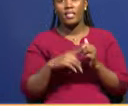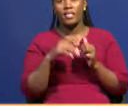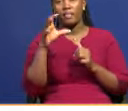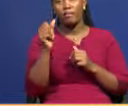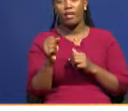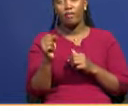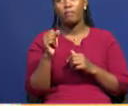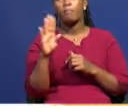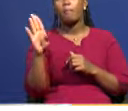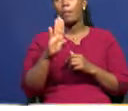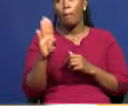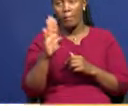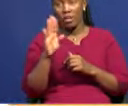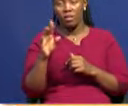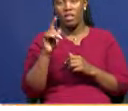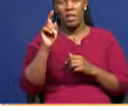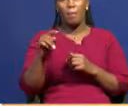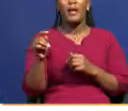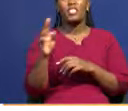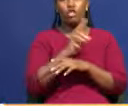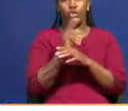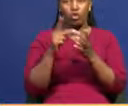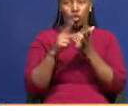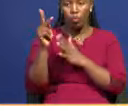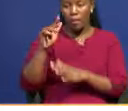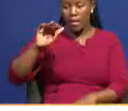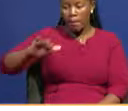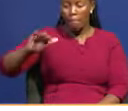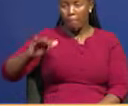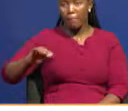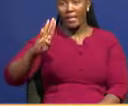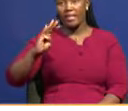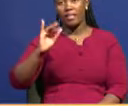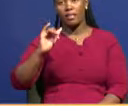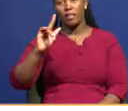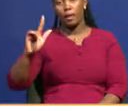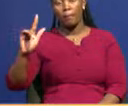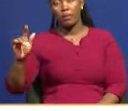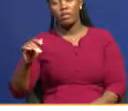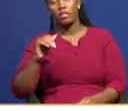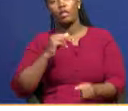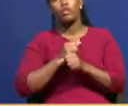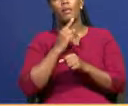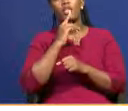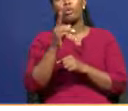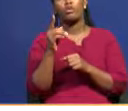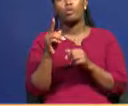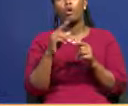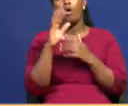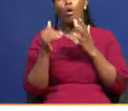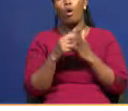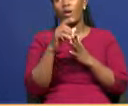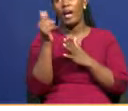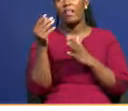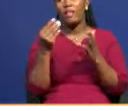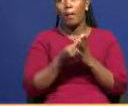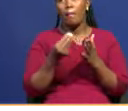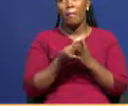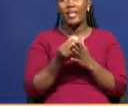mm-hmm. should be going to pending bills. Mm-hmm. So that means that even the 400 billion is just able to do it. And now there